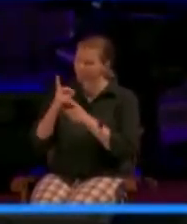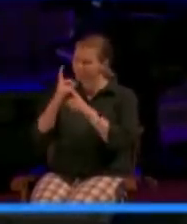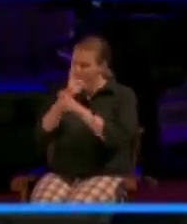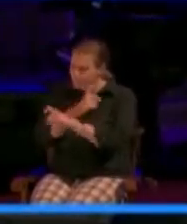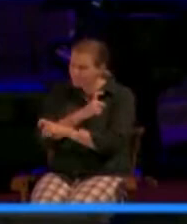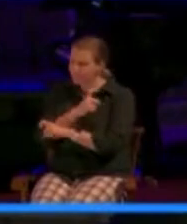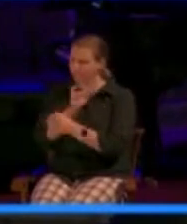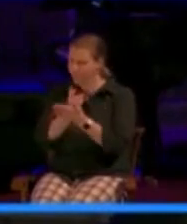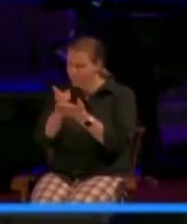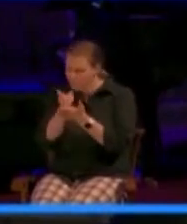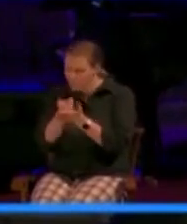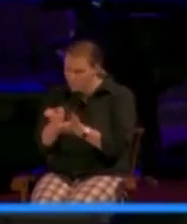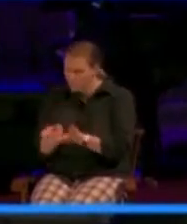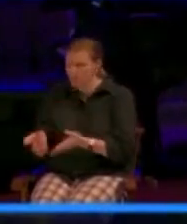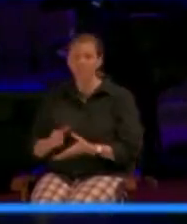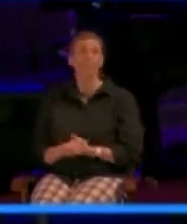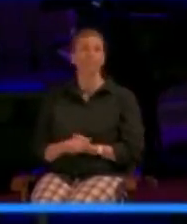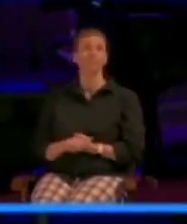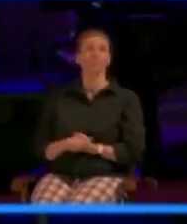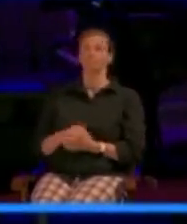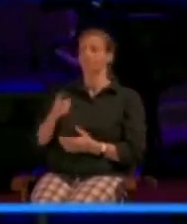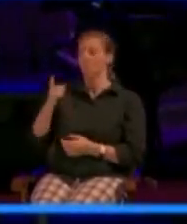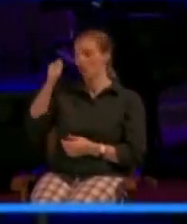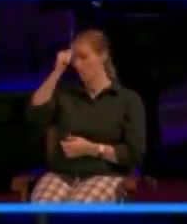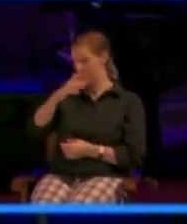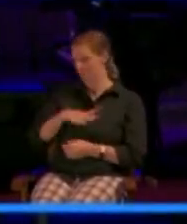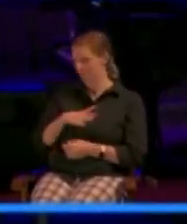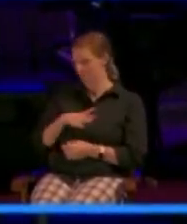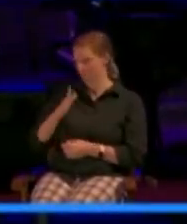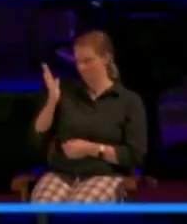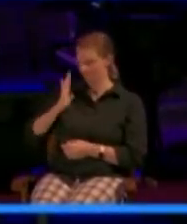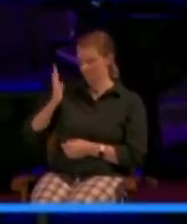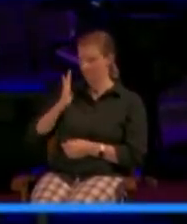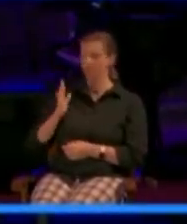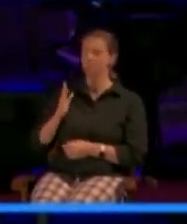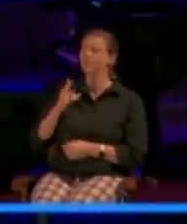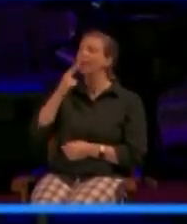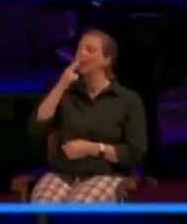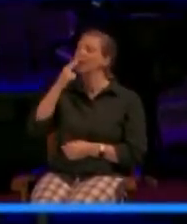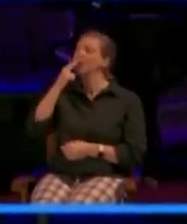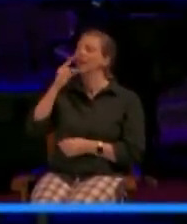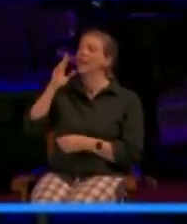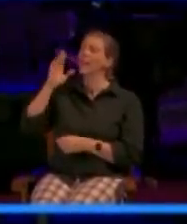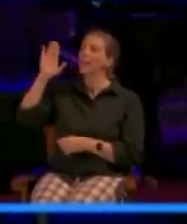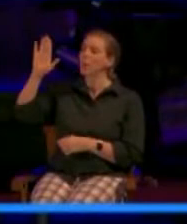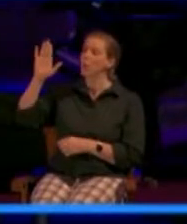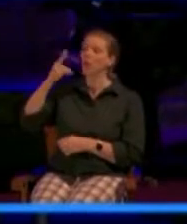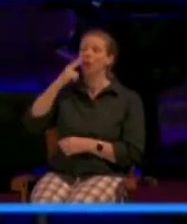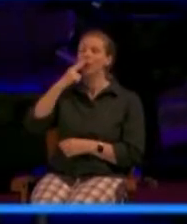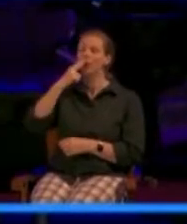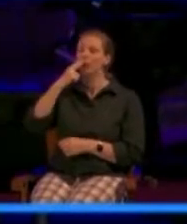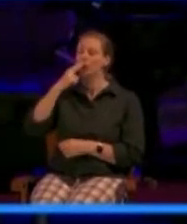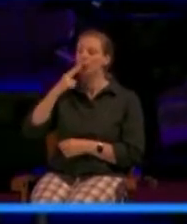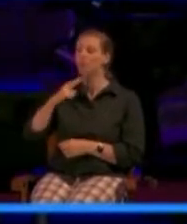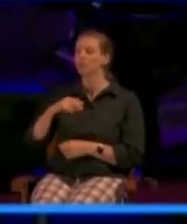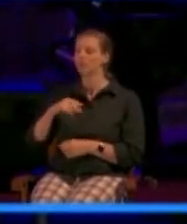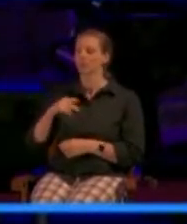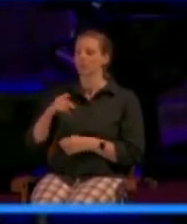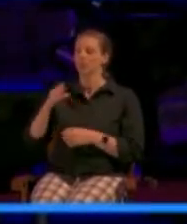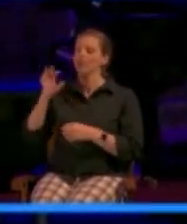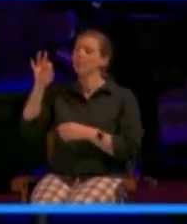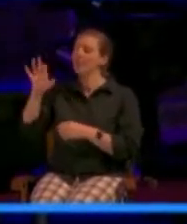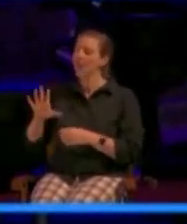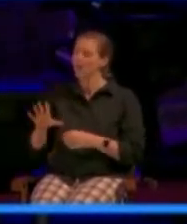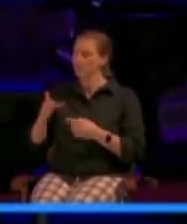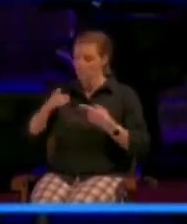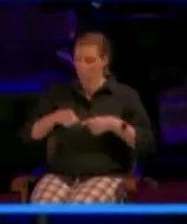War II, he was one of the greatest theologians in the world at that time. His name was Dietrich Bonhoeffer, and